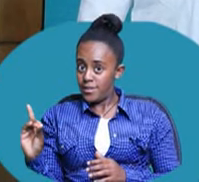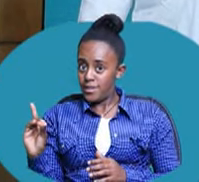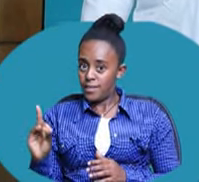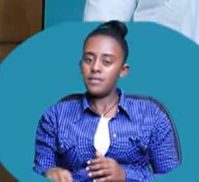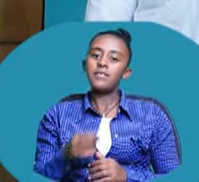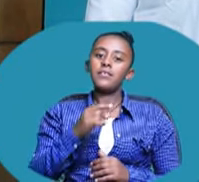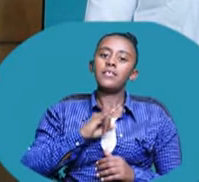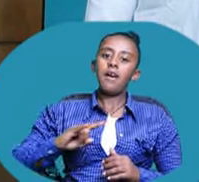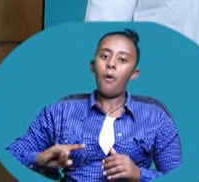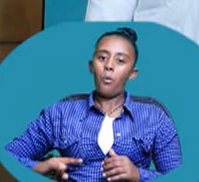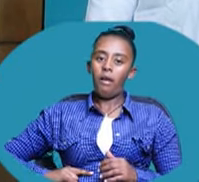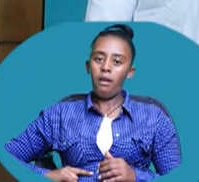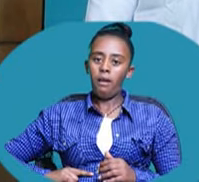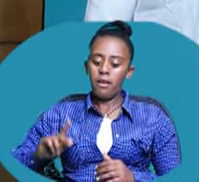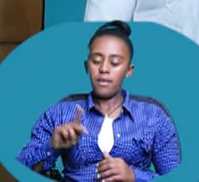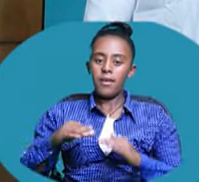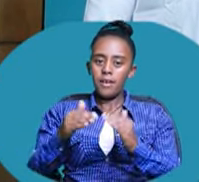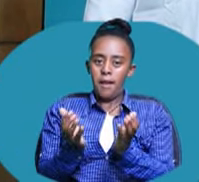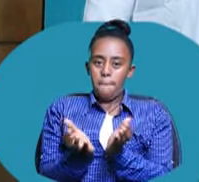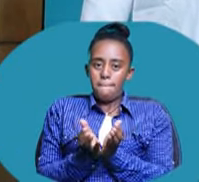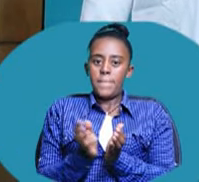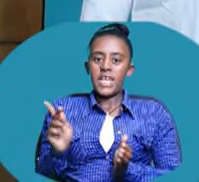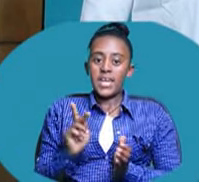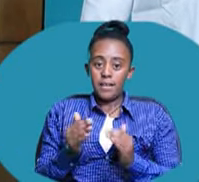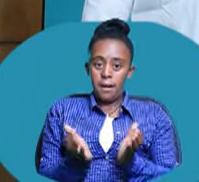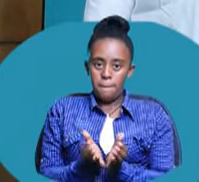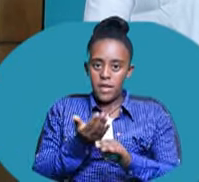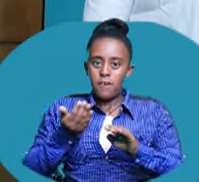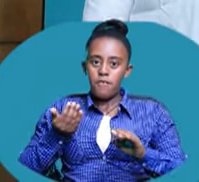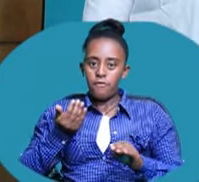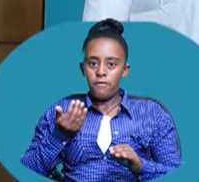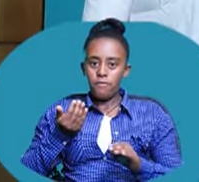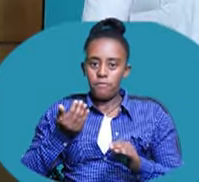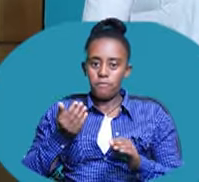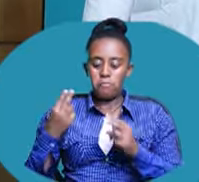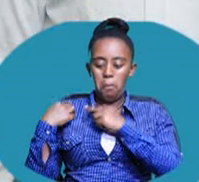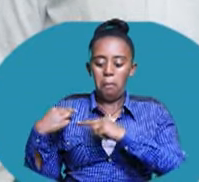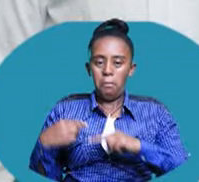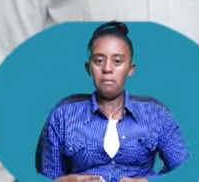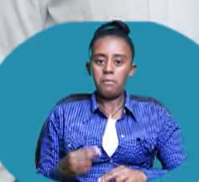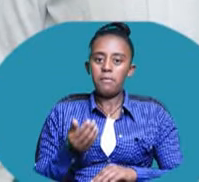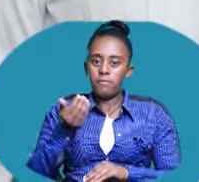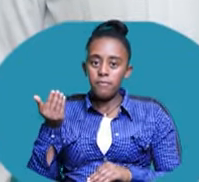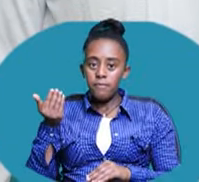the Zagwe kingdom came to an end. Before the downfall of Zagwe